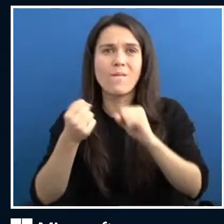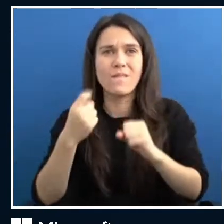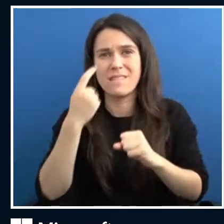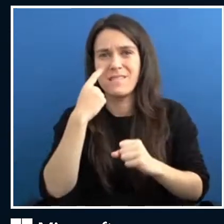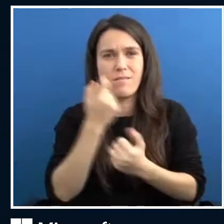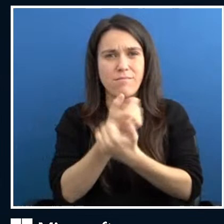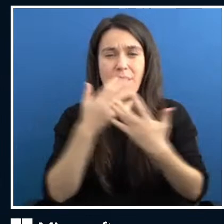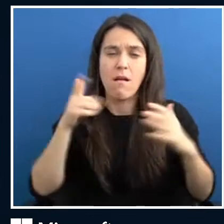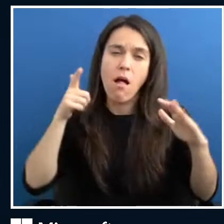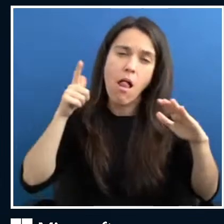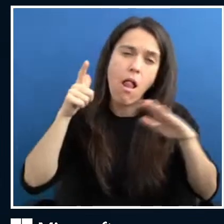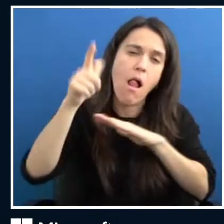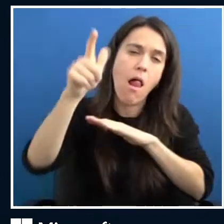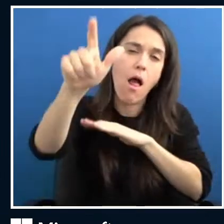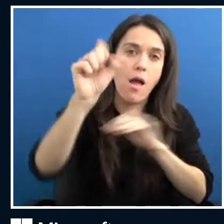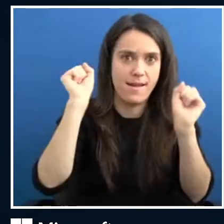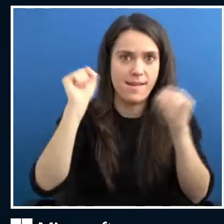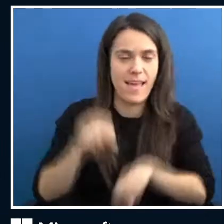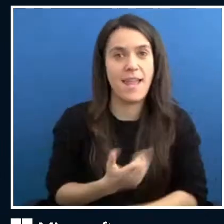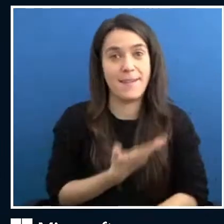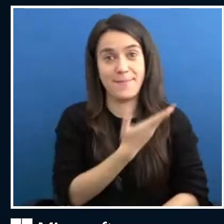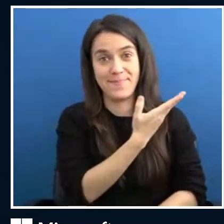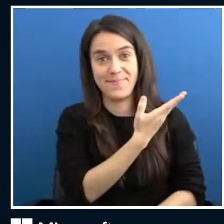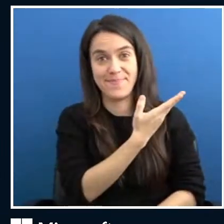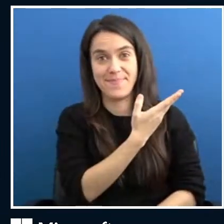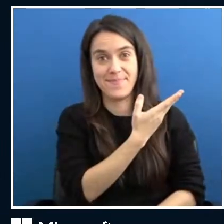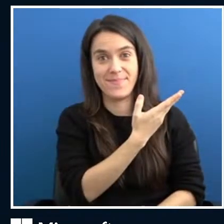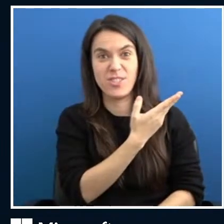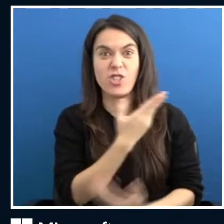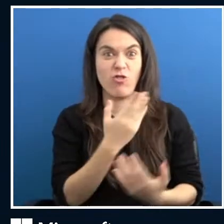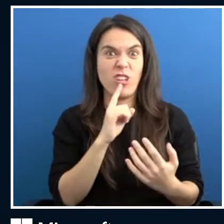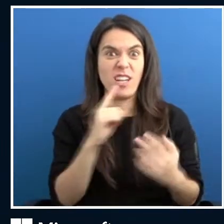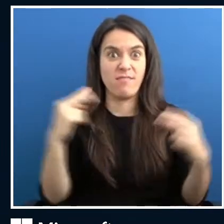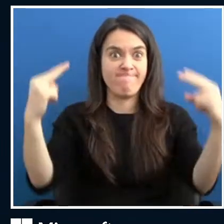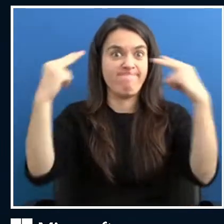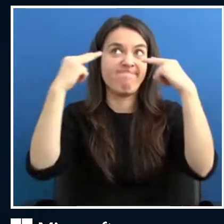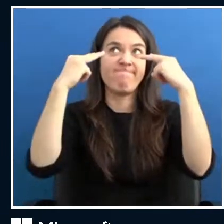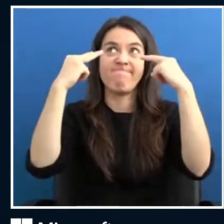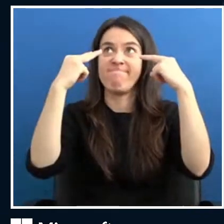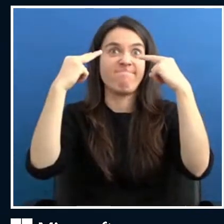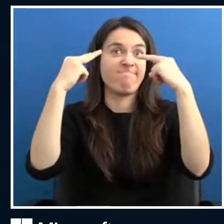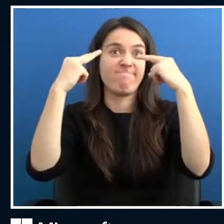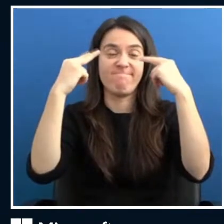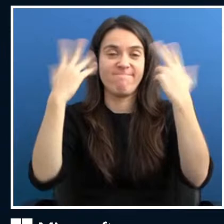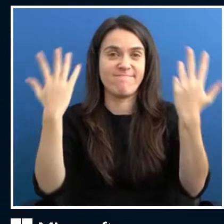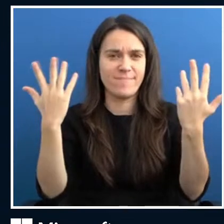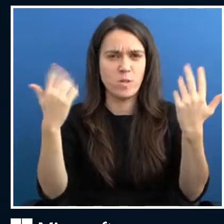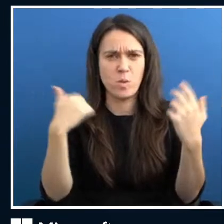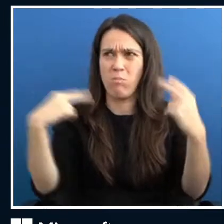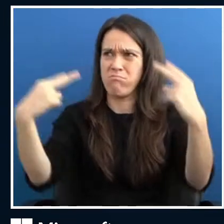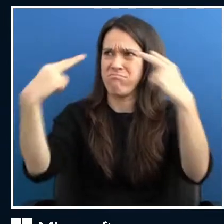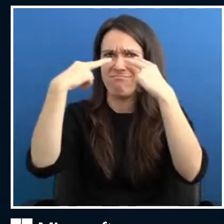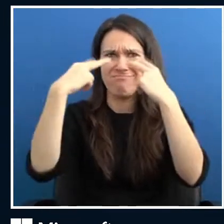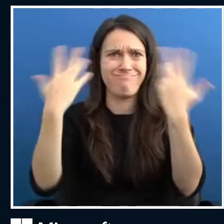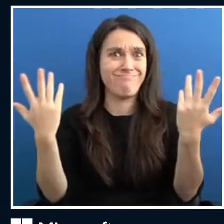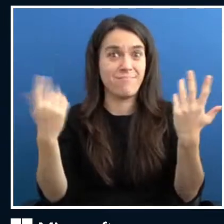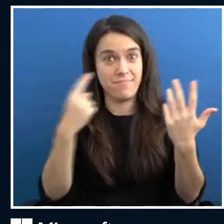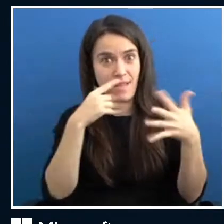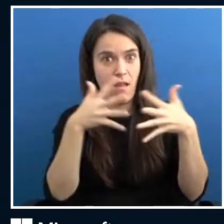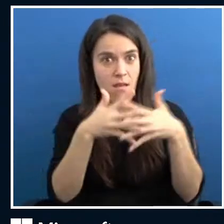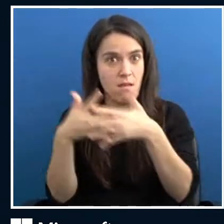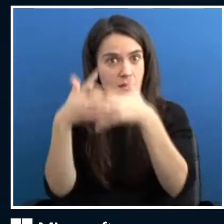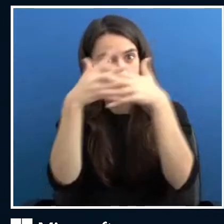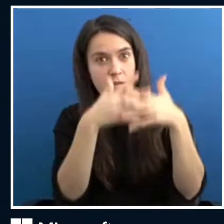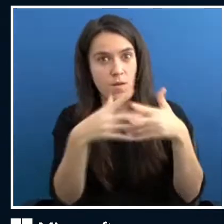miles away. So we are being watched. How much are we being watched? This is a map of the USA. These